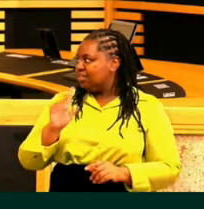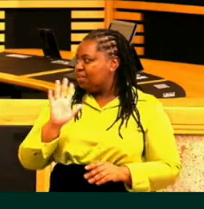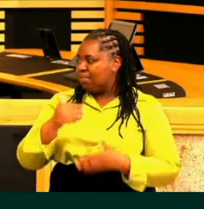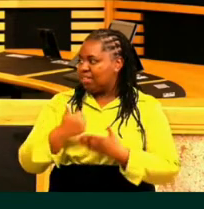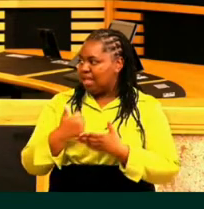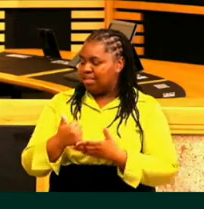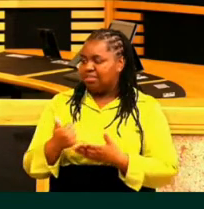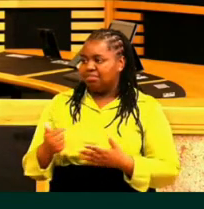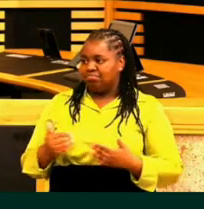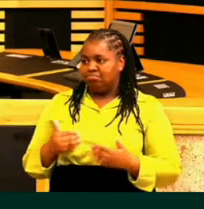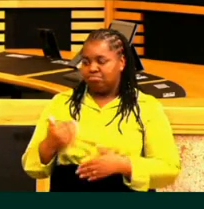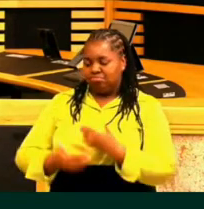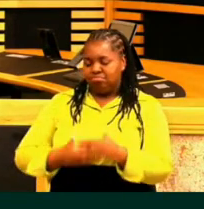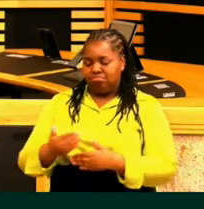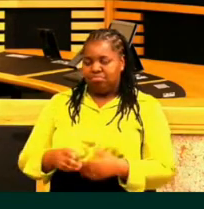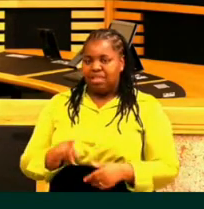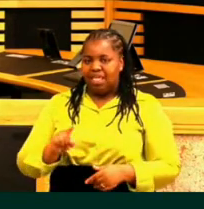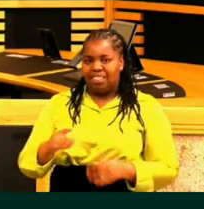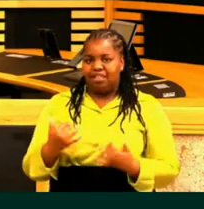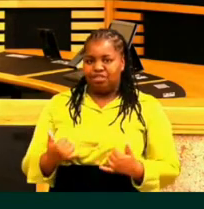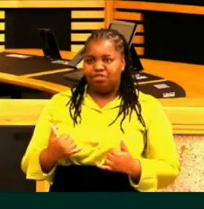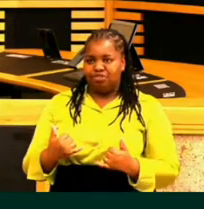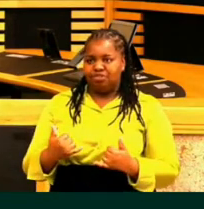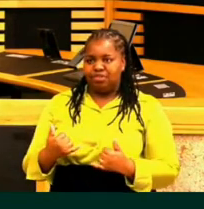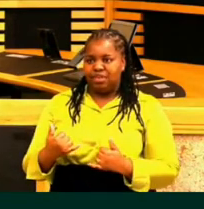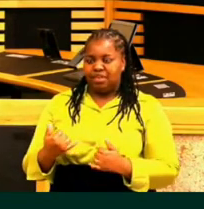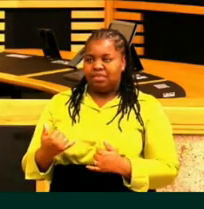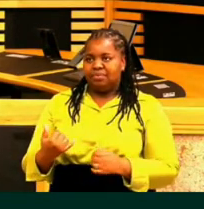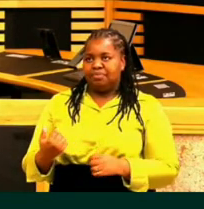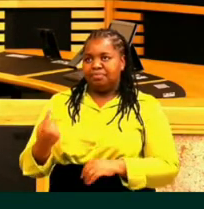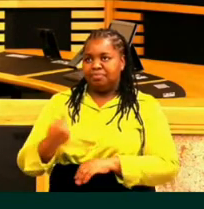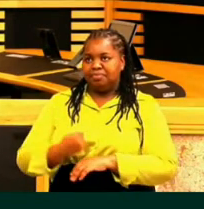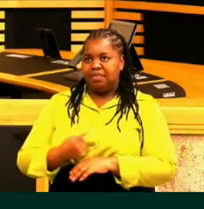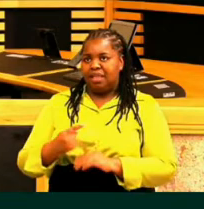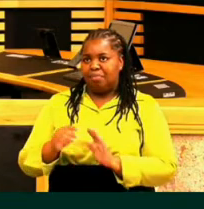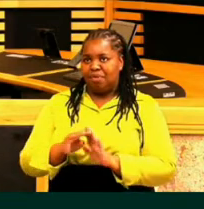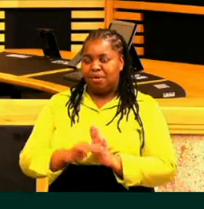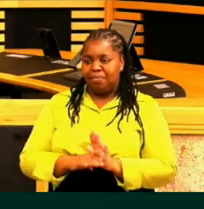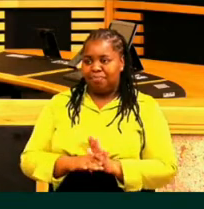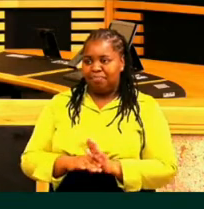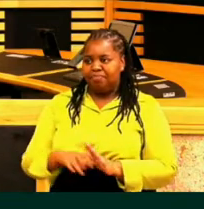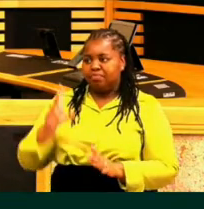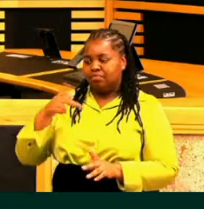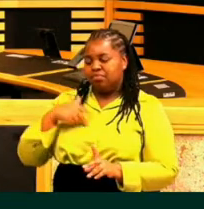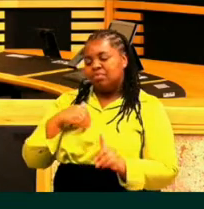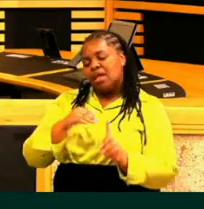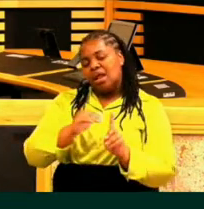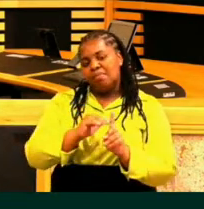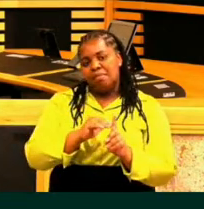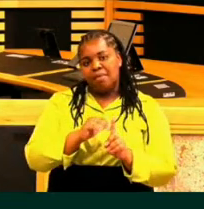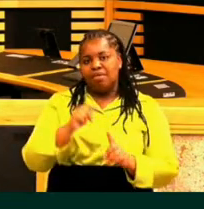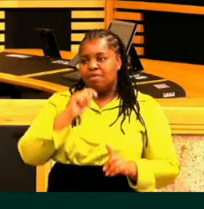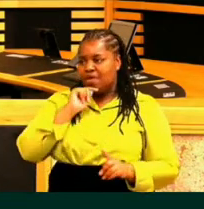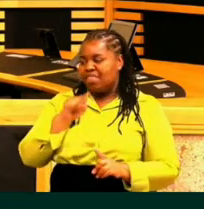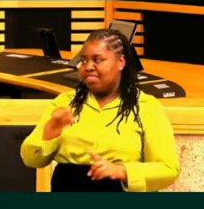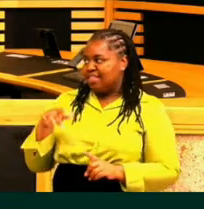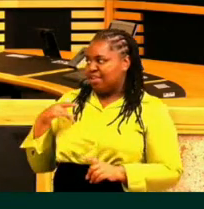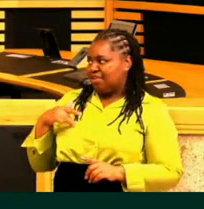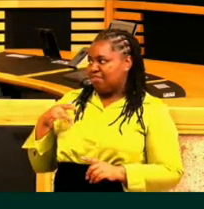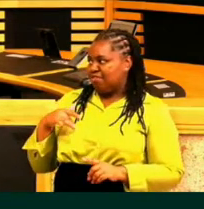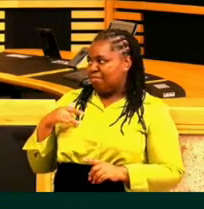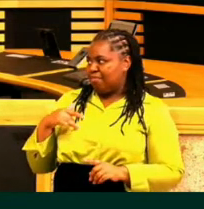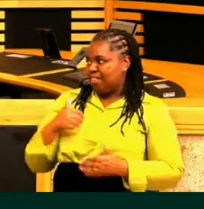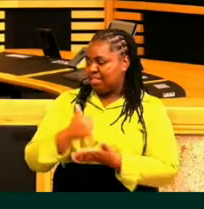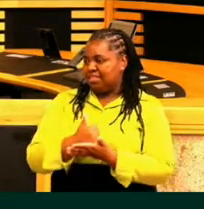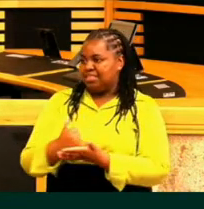facilitating this sitting members and guests are therefore reminded that this is a formal setting of the